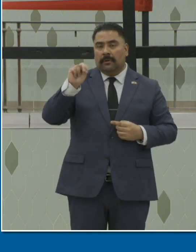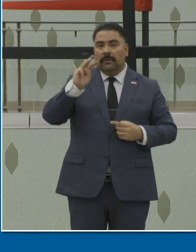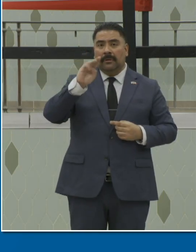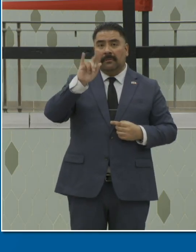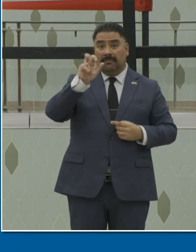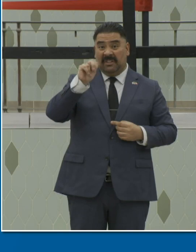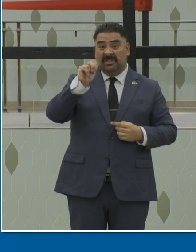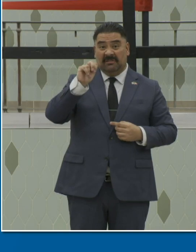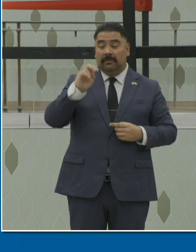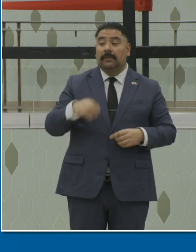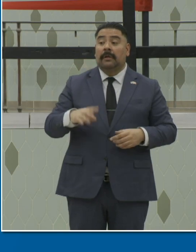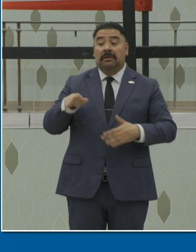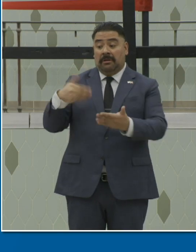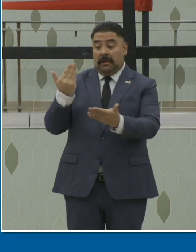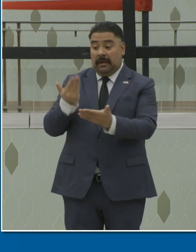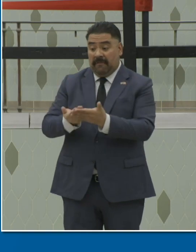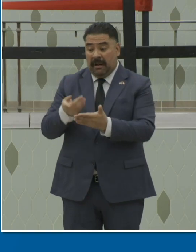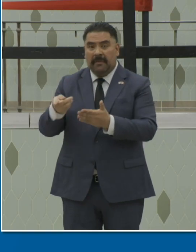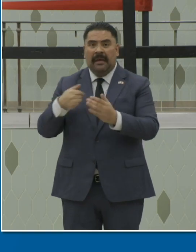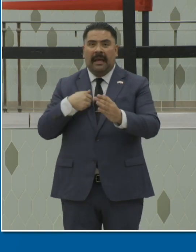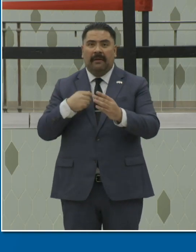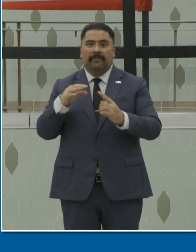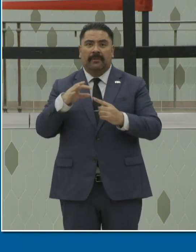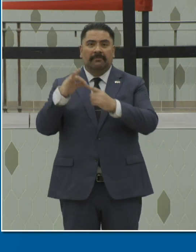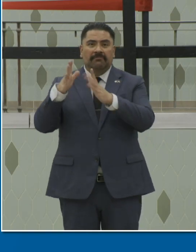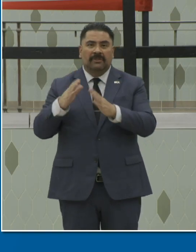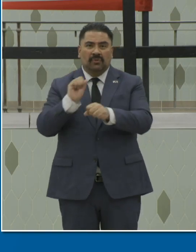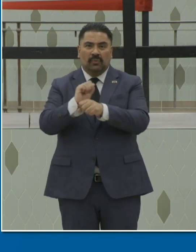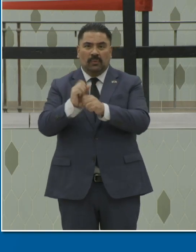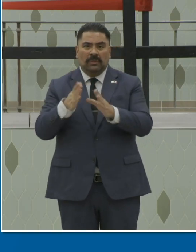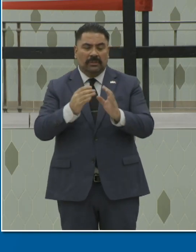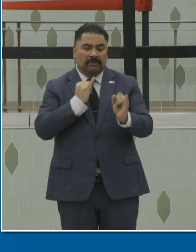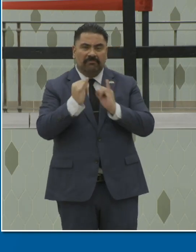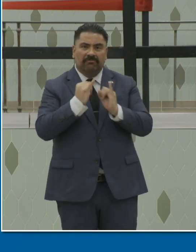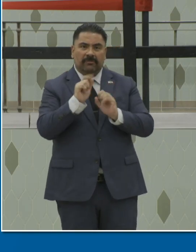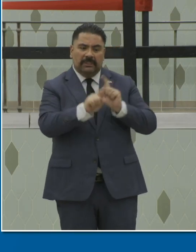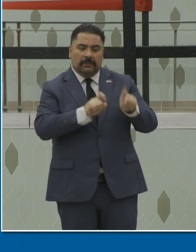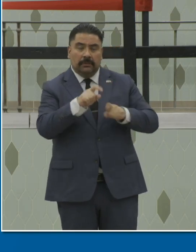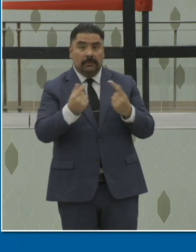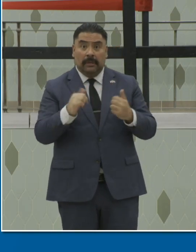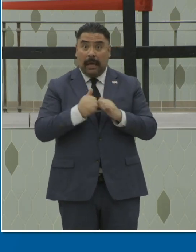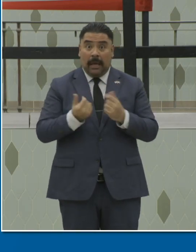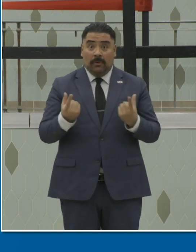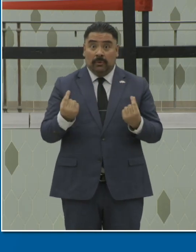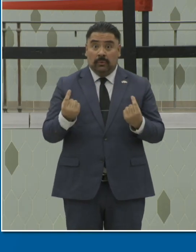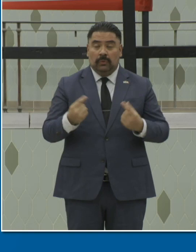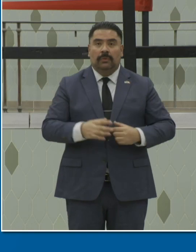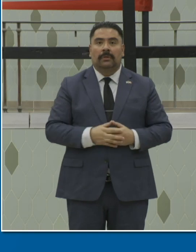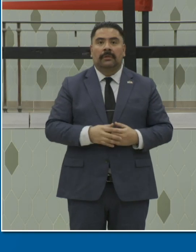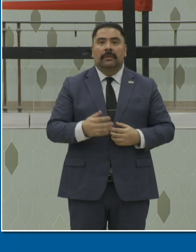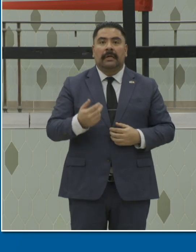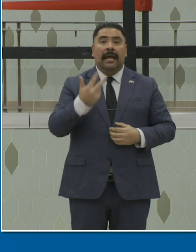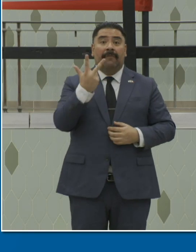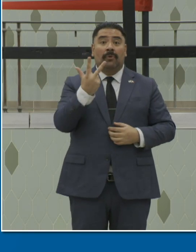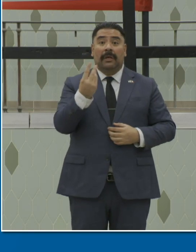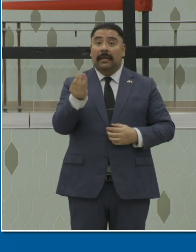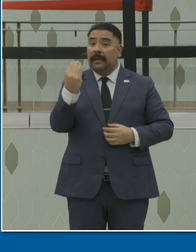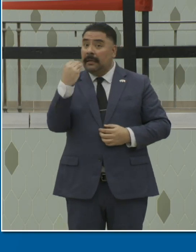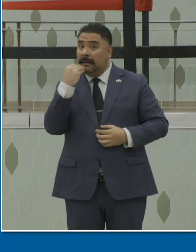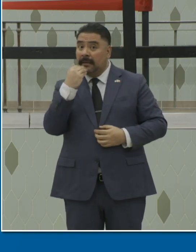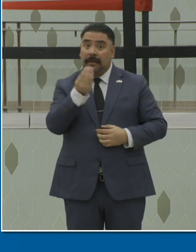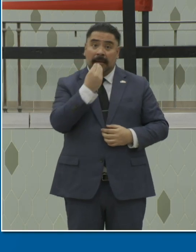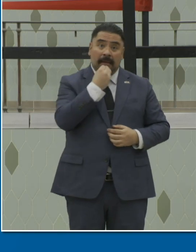Once I got there, I met with the intake specialist, and the way they do it there, there's three meals a day.